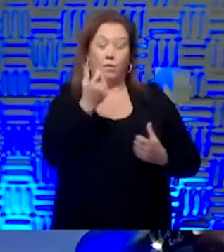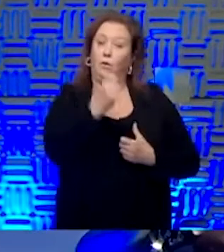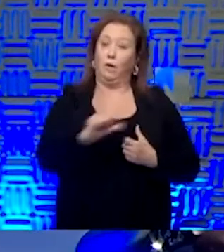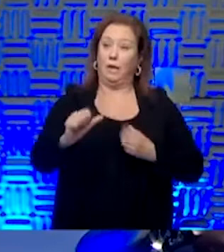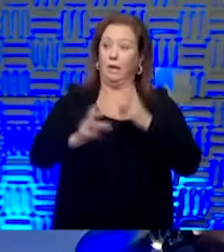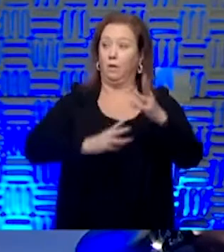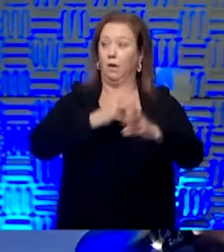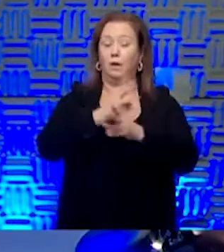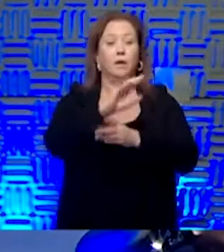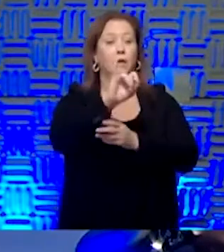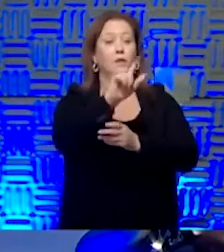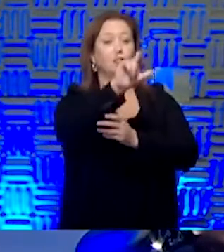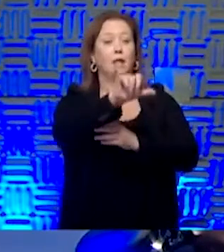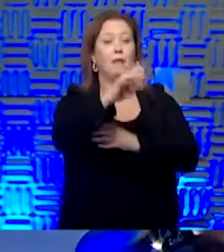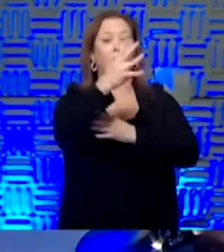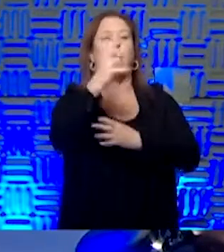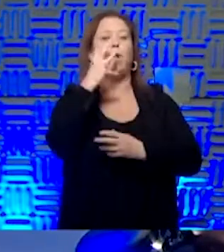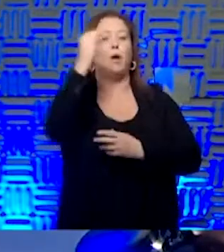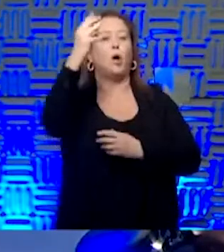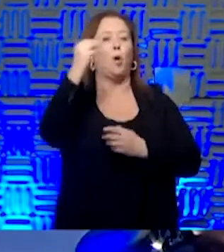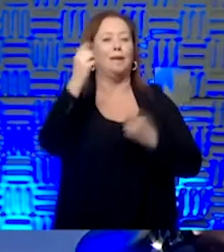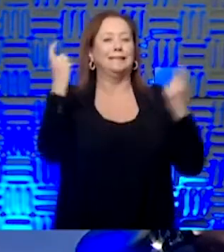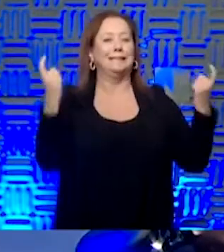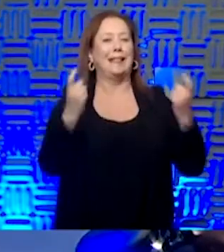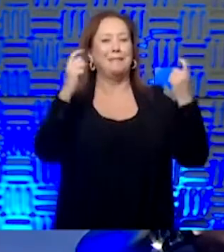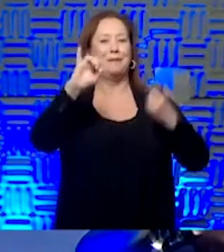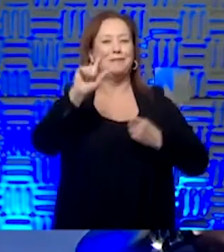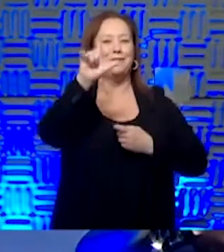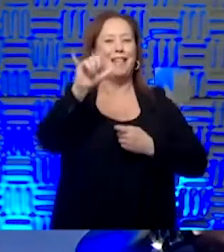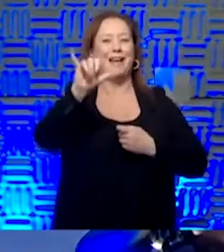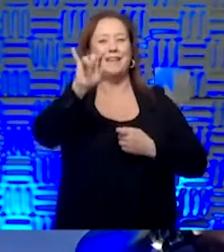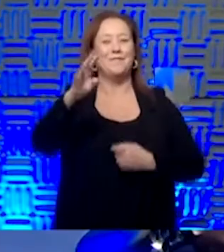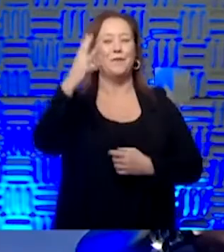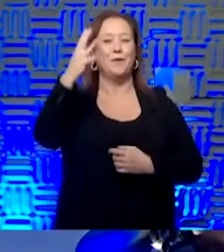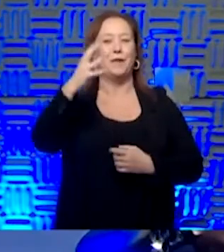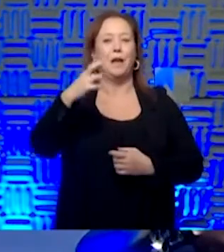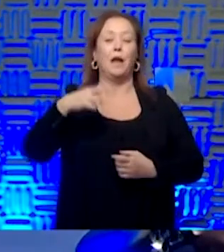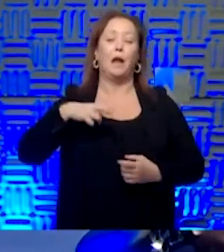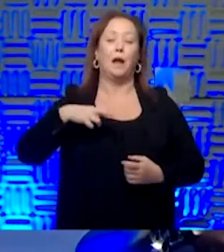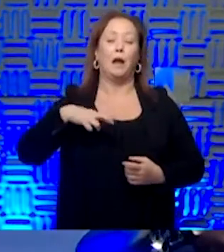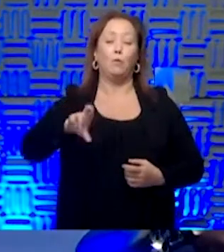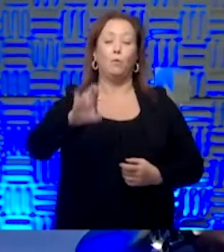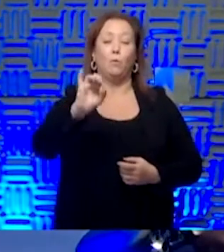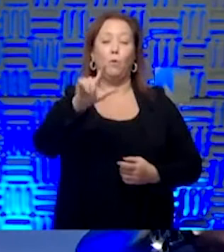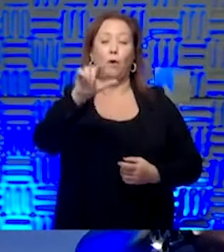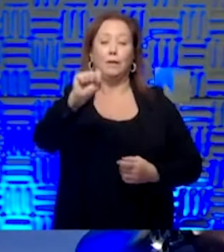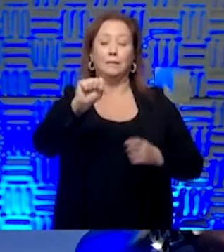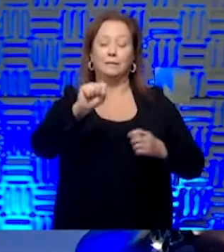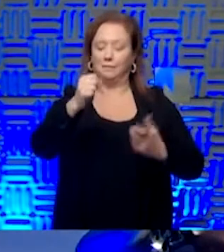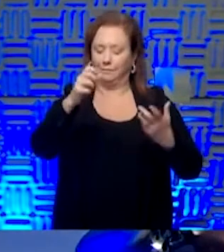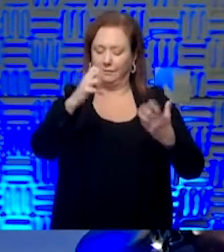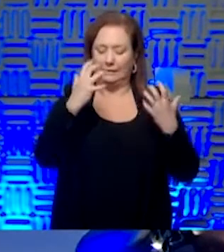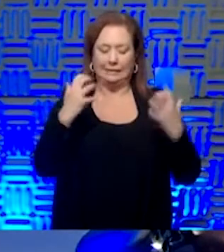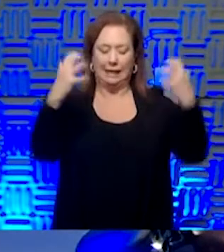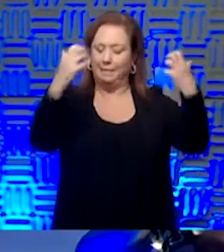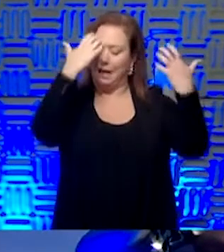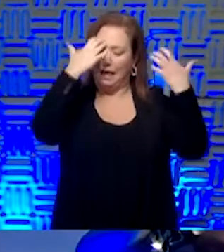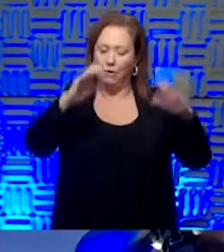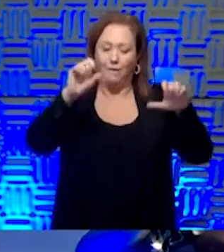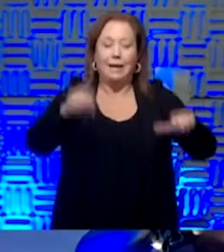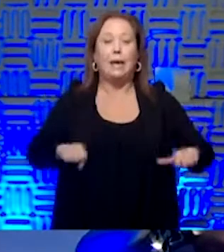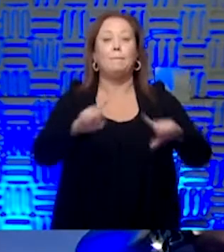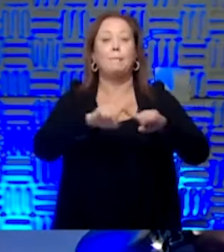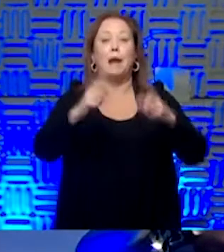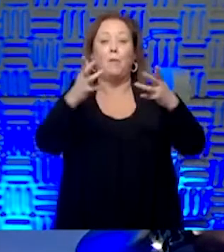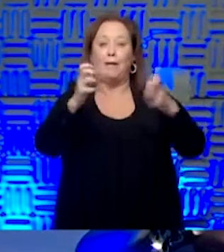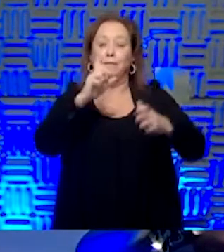world, 4th of July. I want to go outside. 4th of July. 4th of July, and I still want it to be at Royal Stadium. And I don't know if we'll be doing it, but I really want